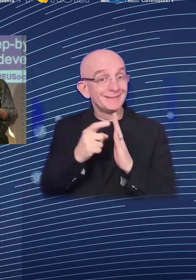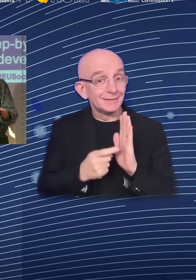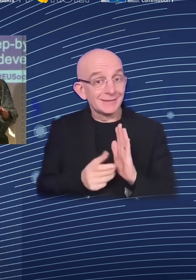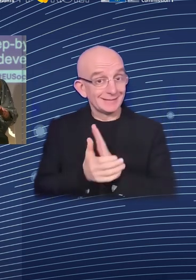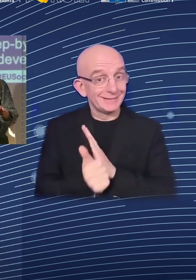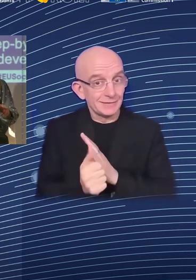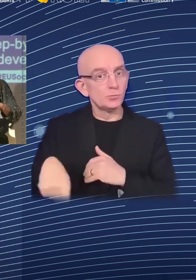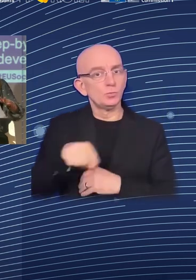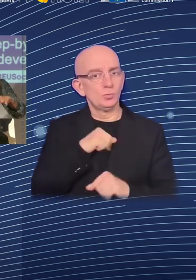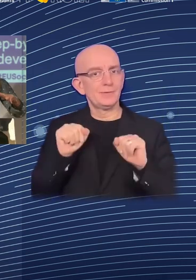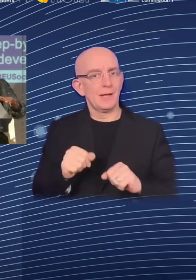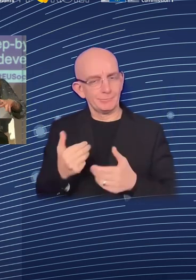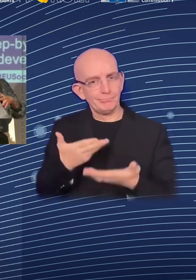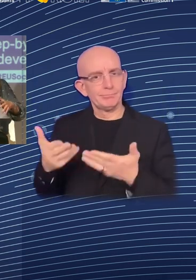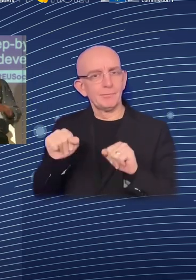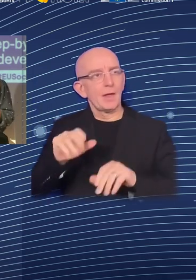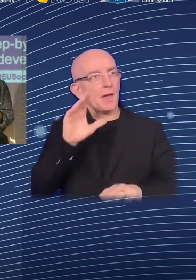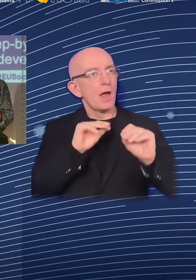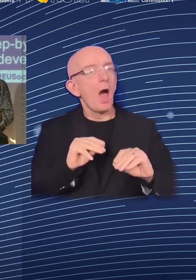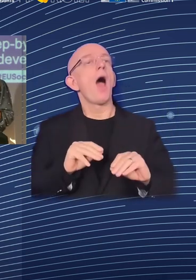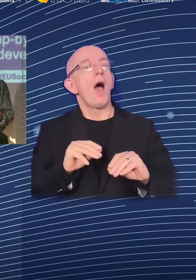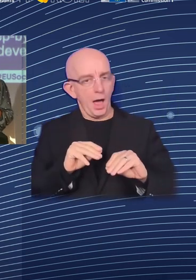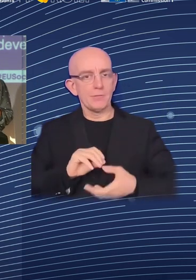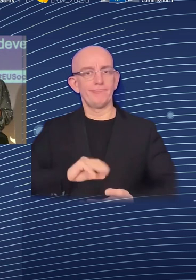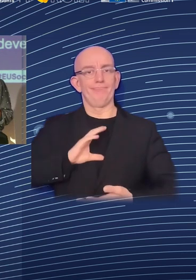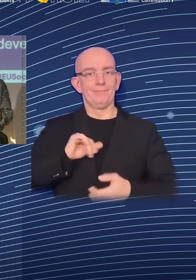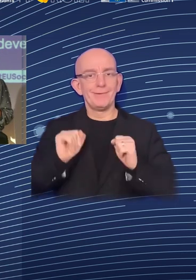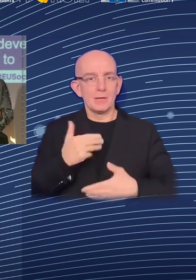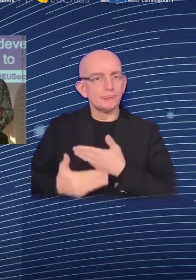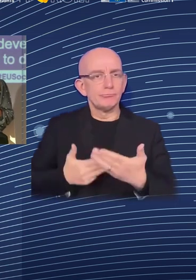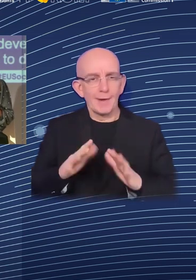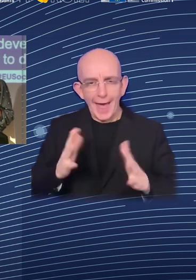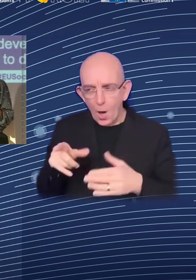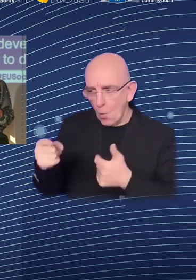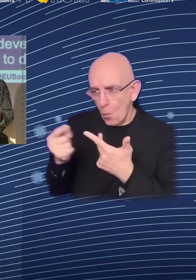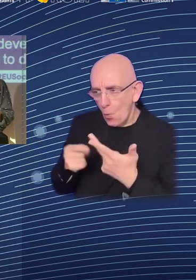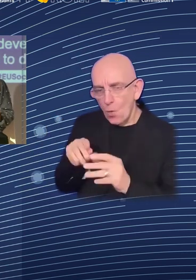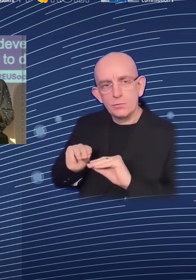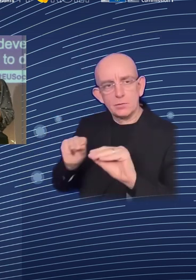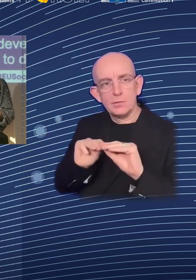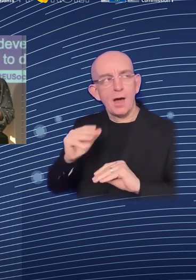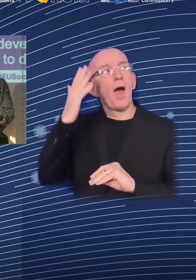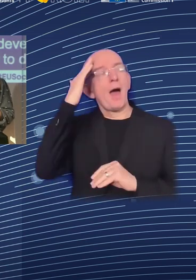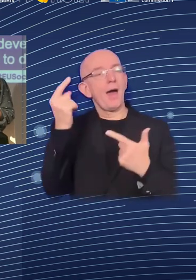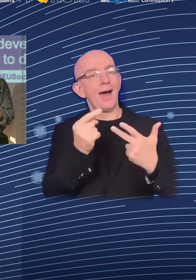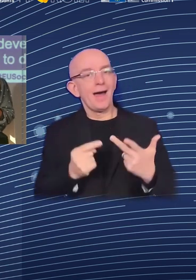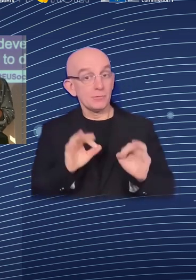tools how to do it. And they will learn it then, and they will be able to do they on their own.